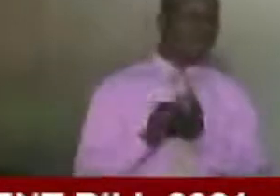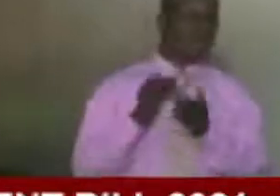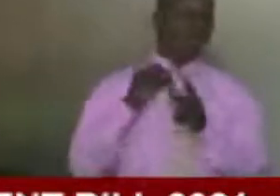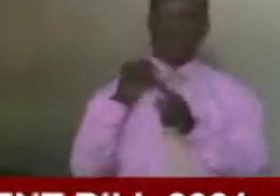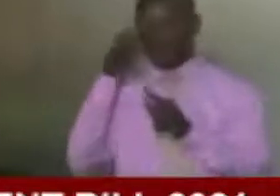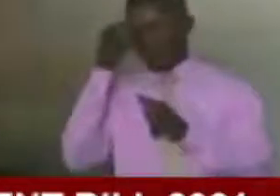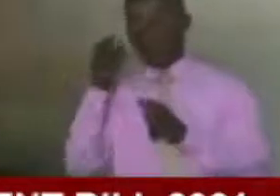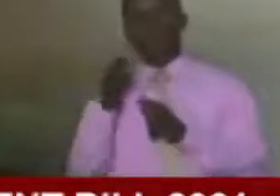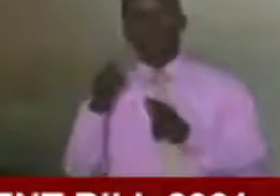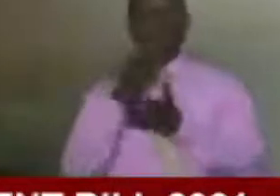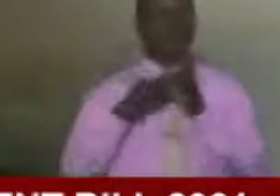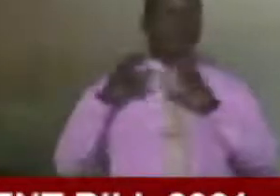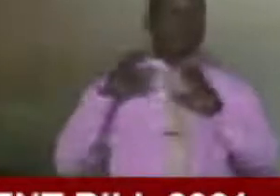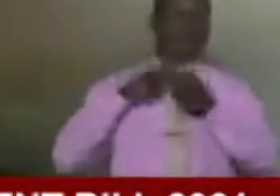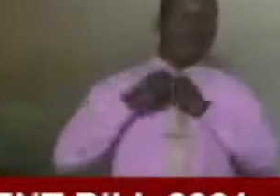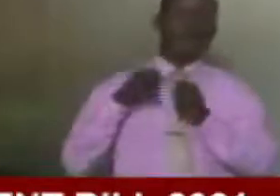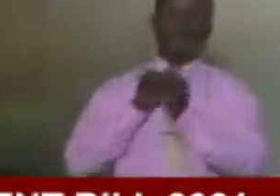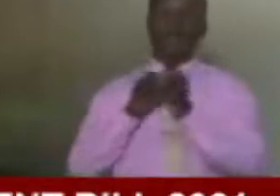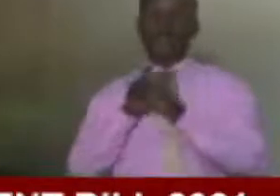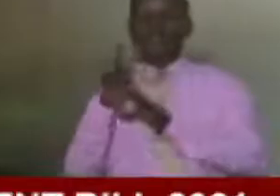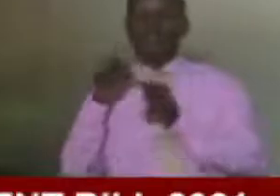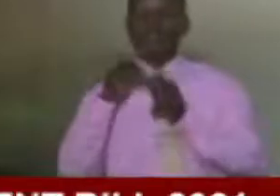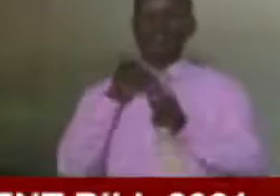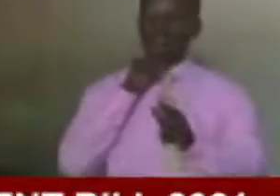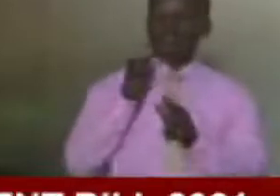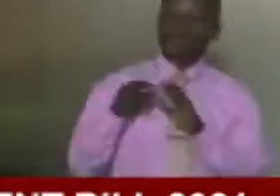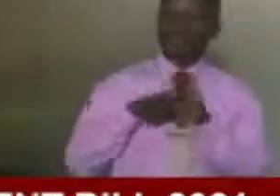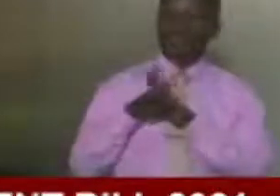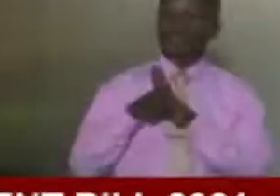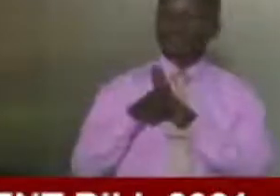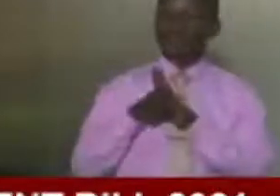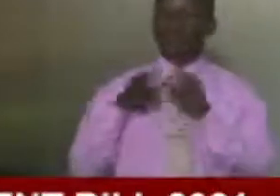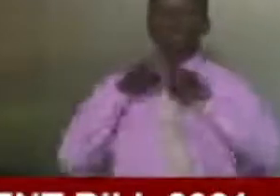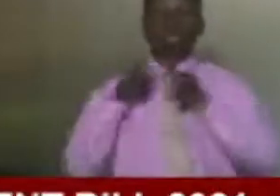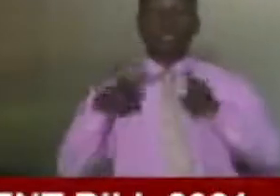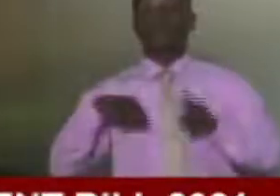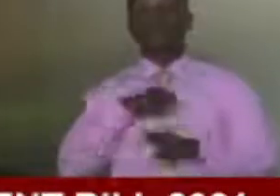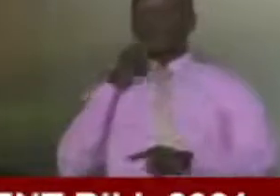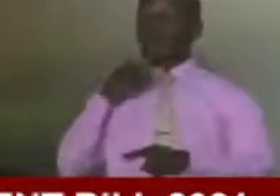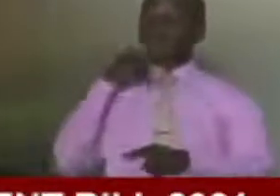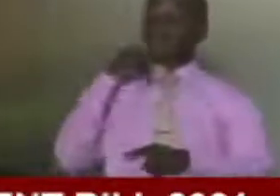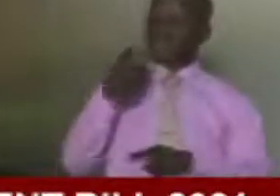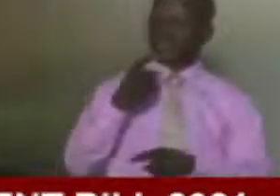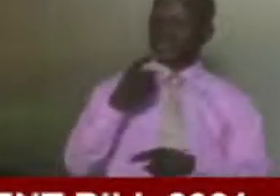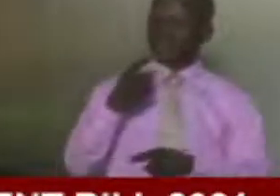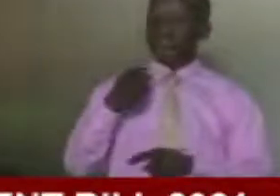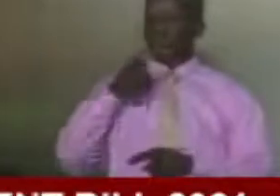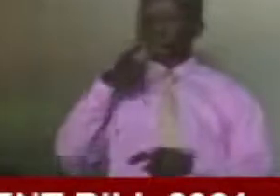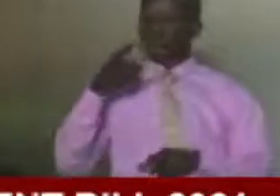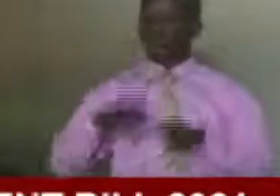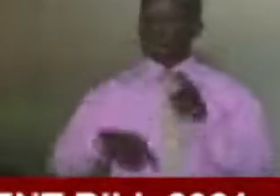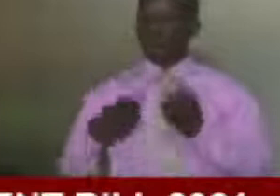way in which indirect primaries are currently conducted. But we are saying that, look, you cannot throw the